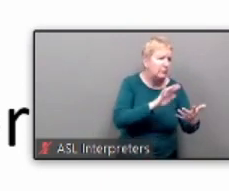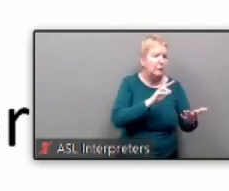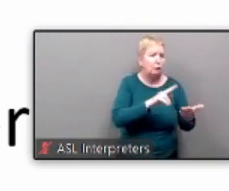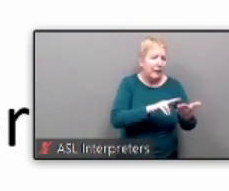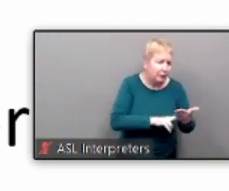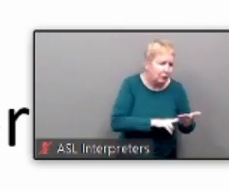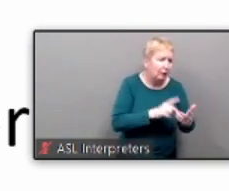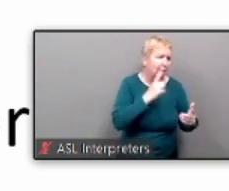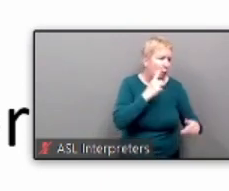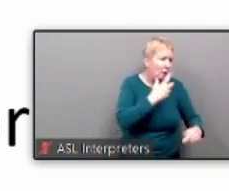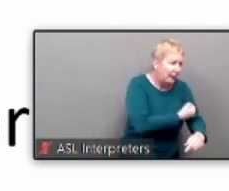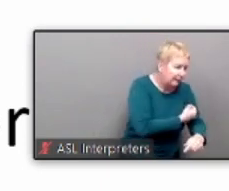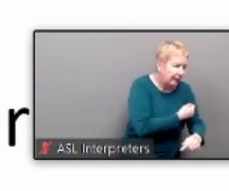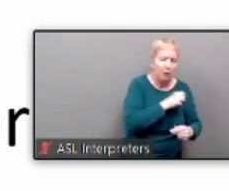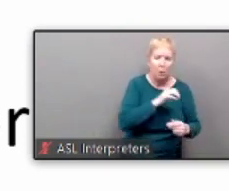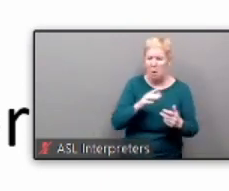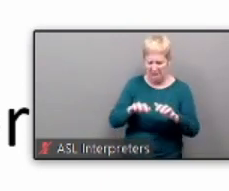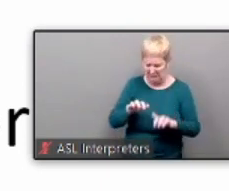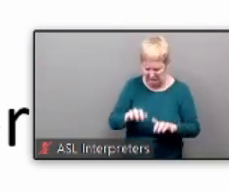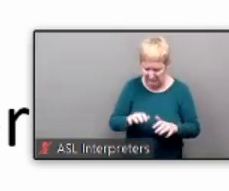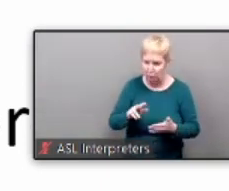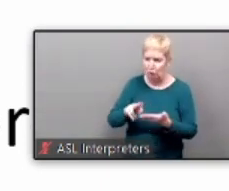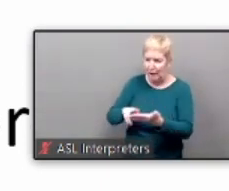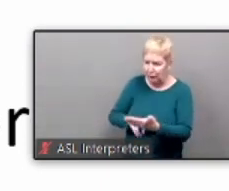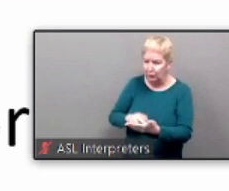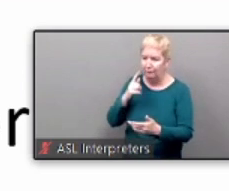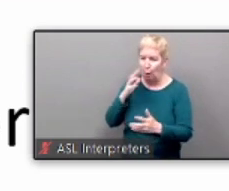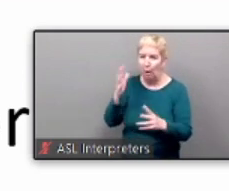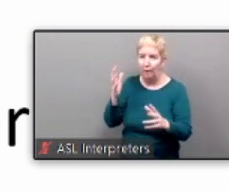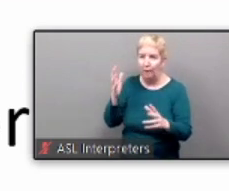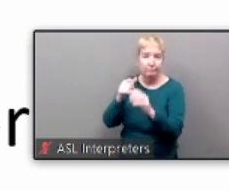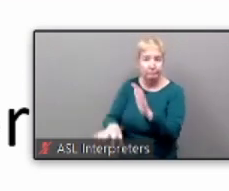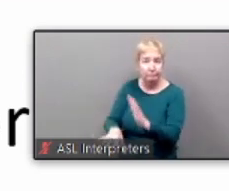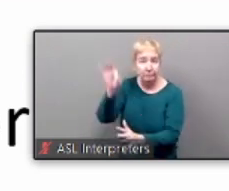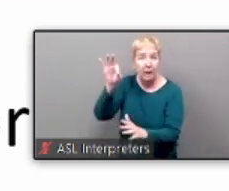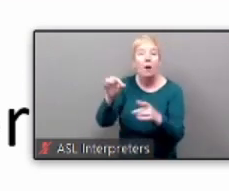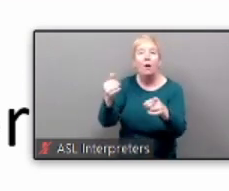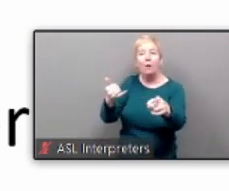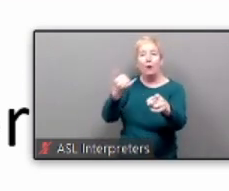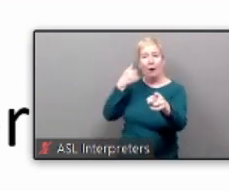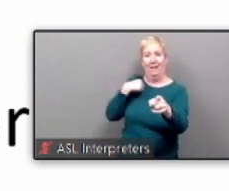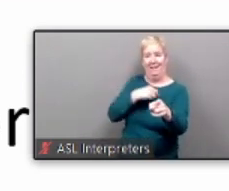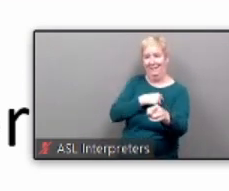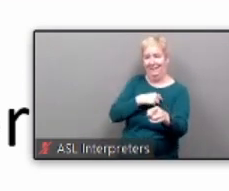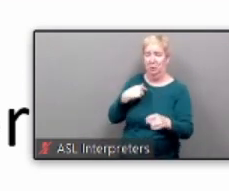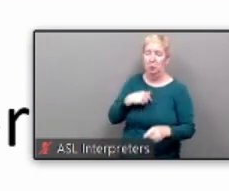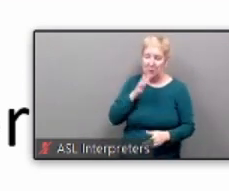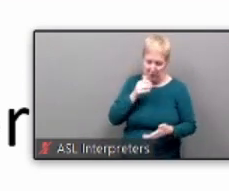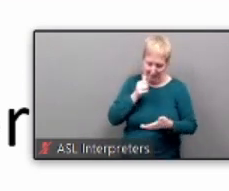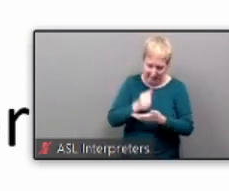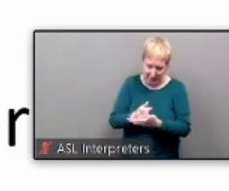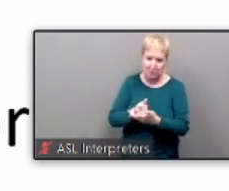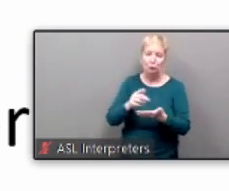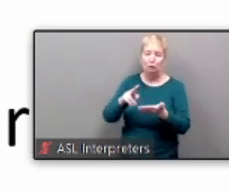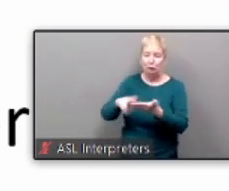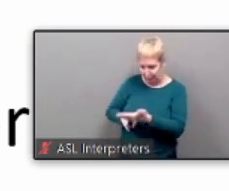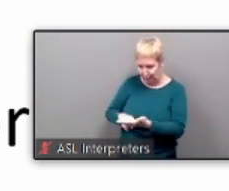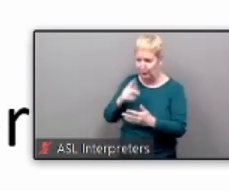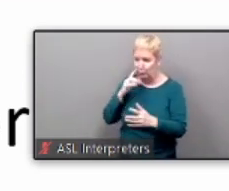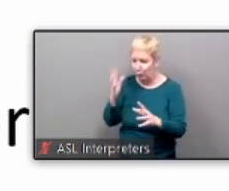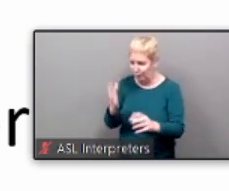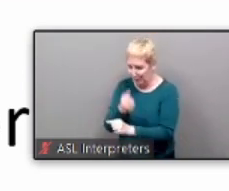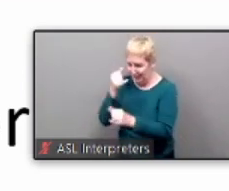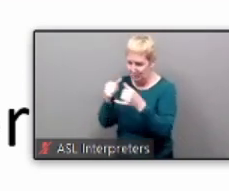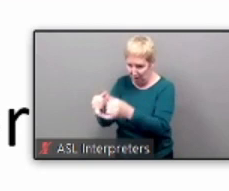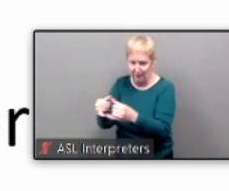sweepstakes, please call us at one of these numbers, and we can help you get yourself registered for the sweepstakes or your